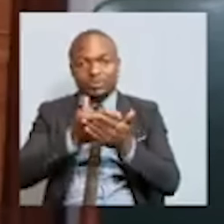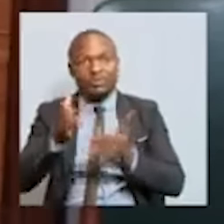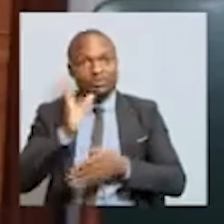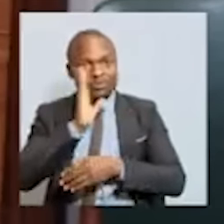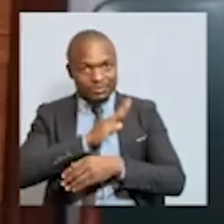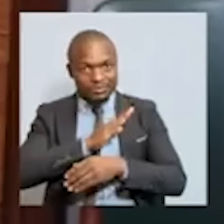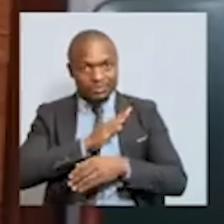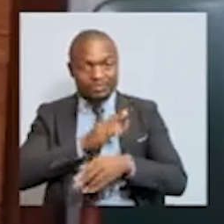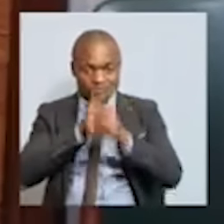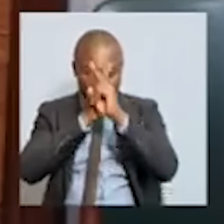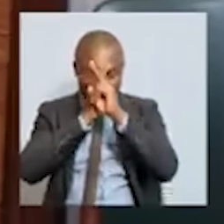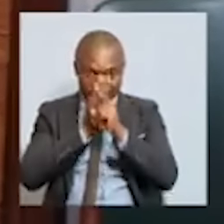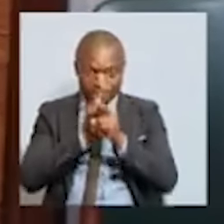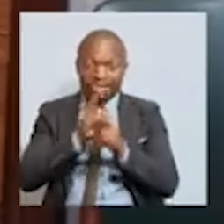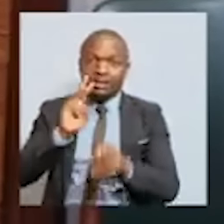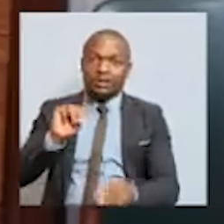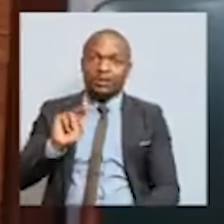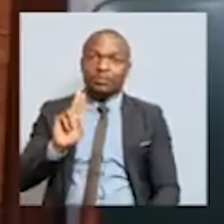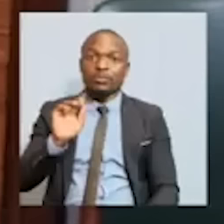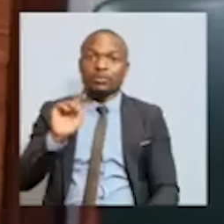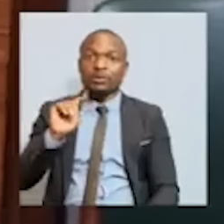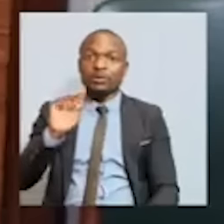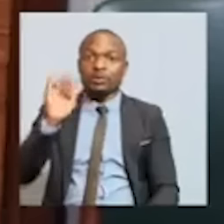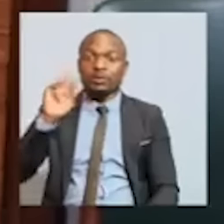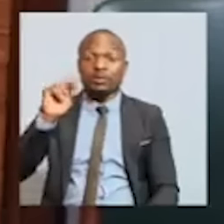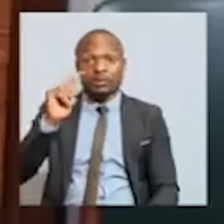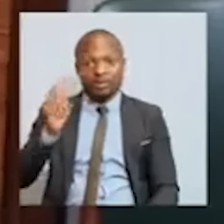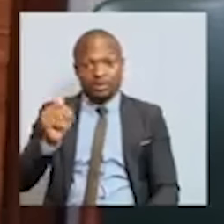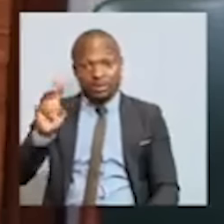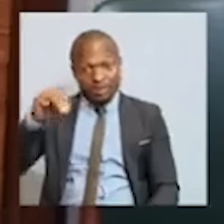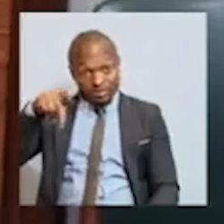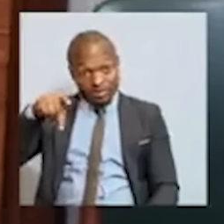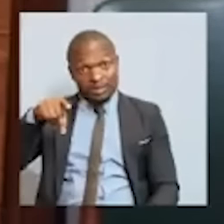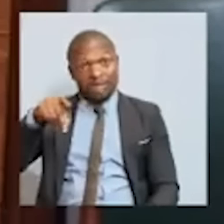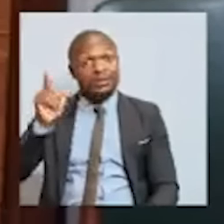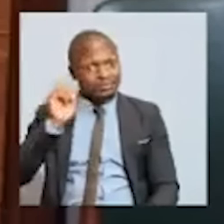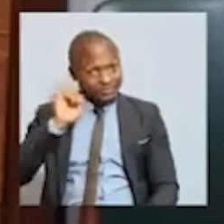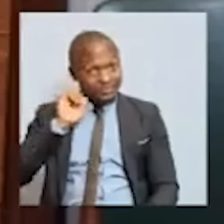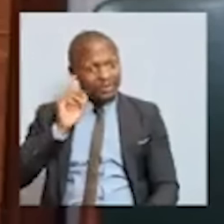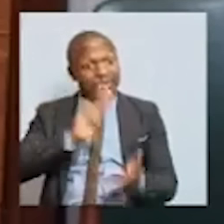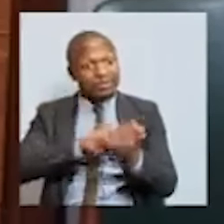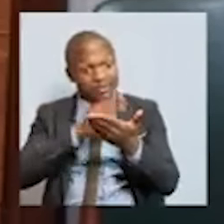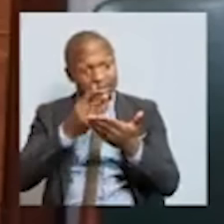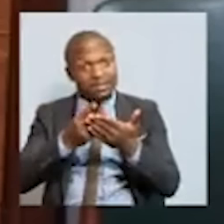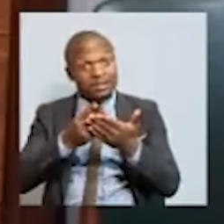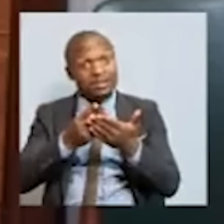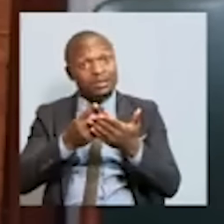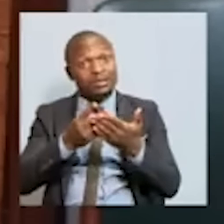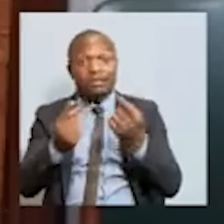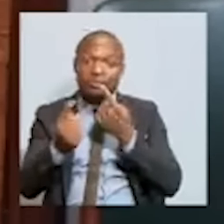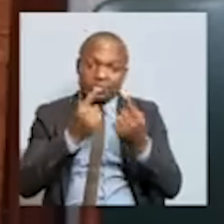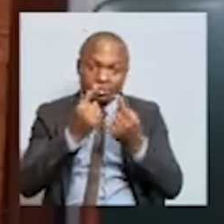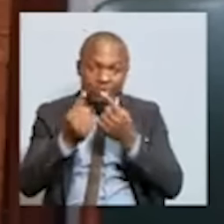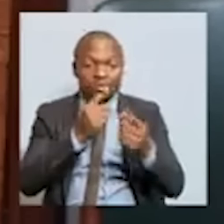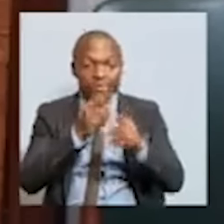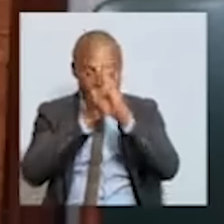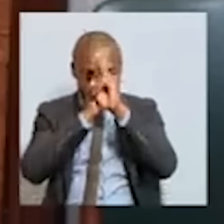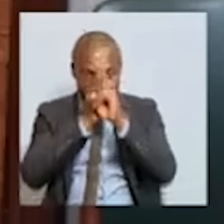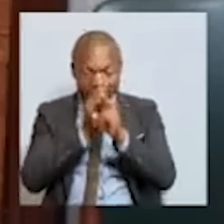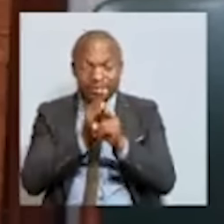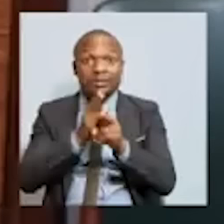Mr. T. E. Mutinta, MP. Mr. T. E. Mutinta averred that he witnessed the conversation between Honorable M.